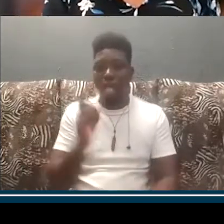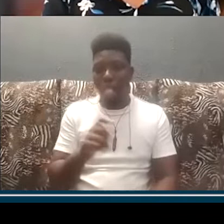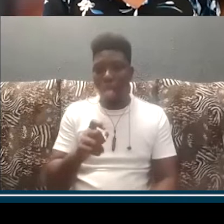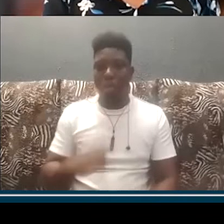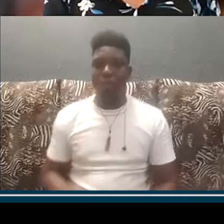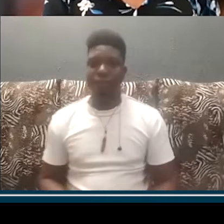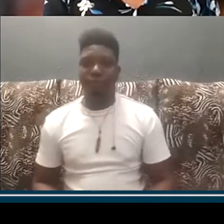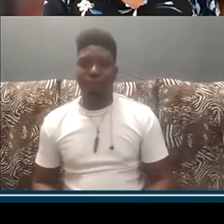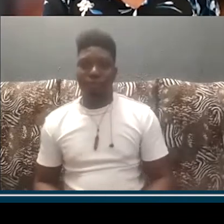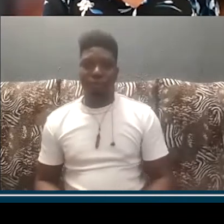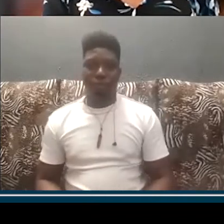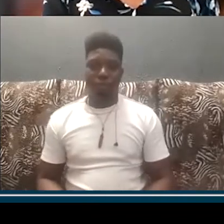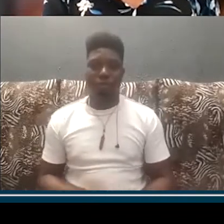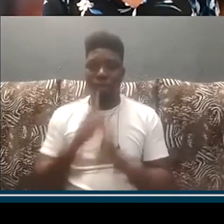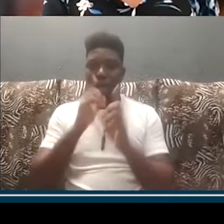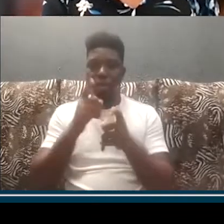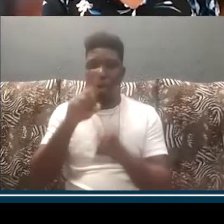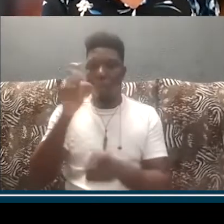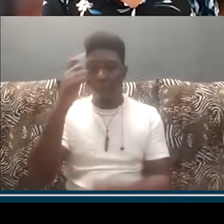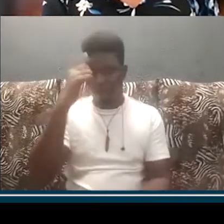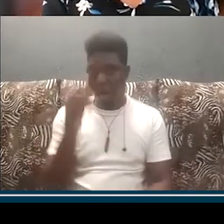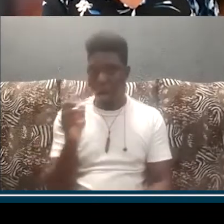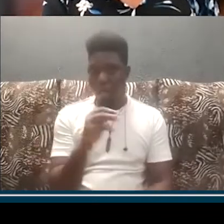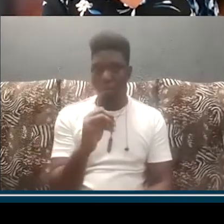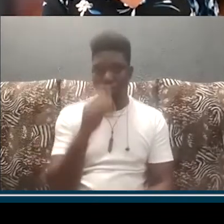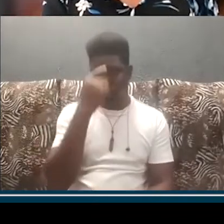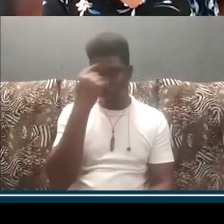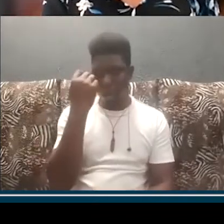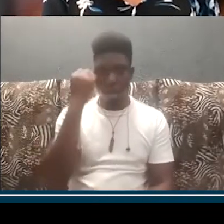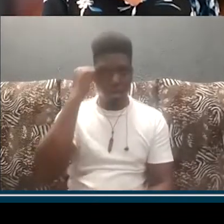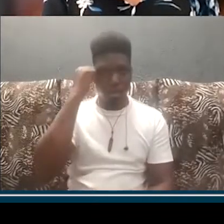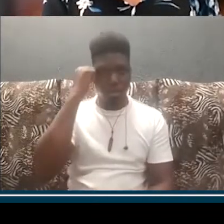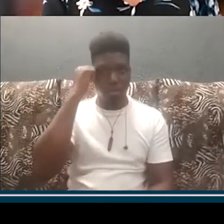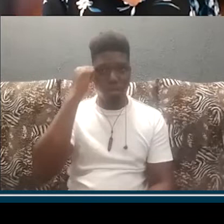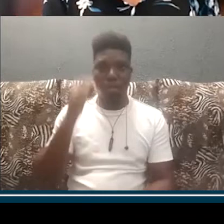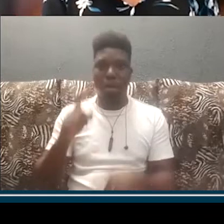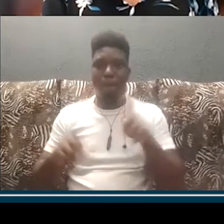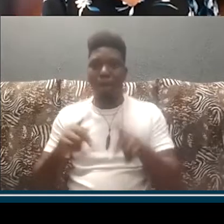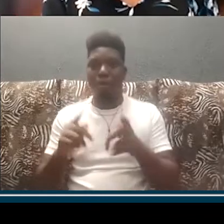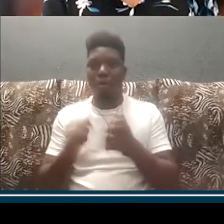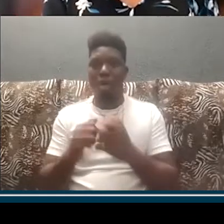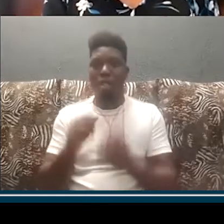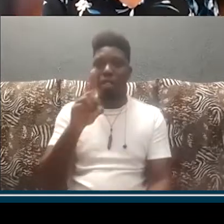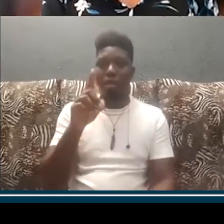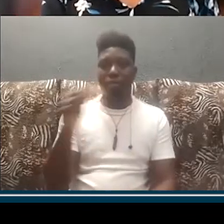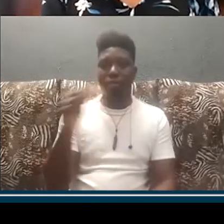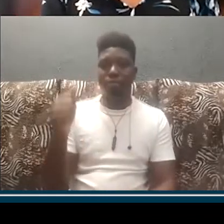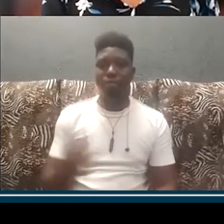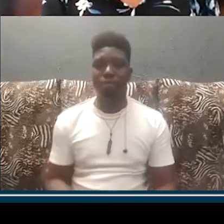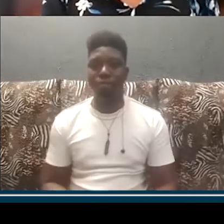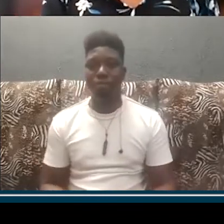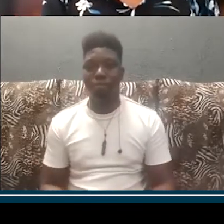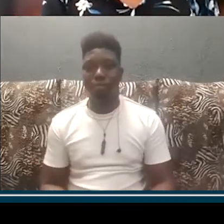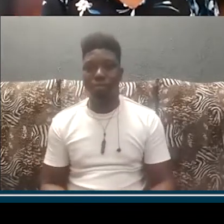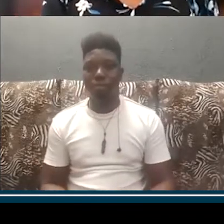them, because people with disability, unless they need help, they